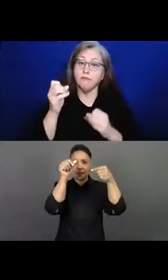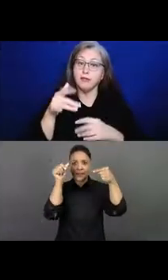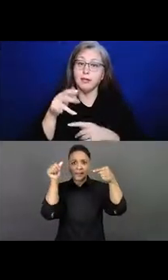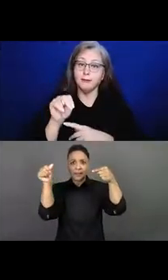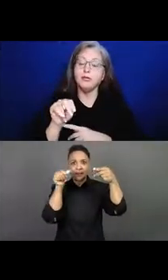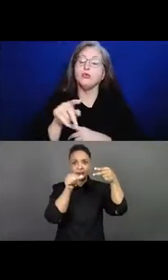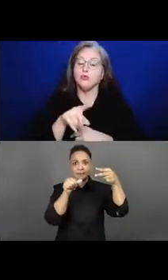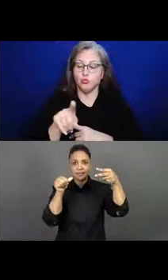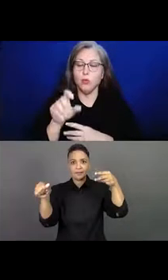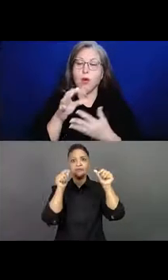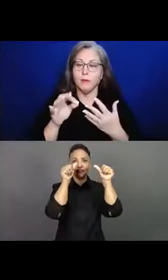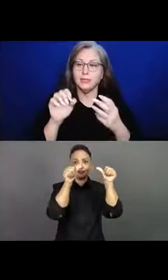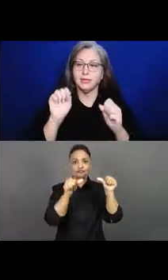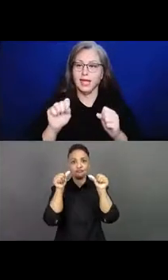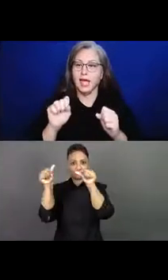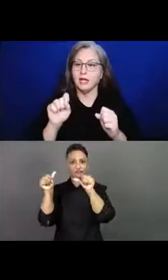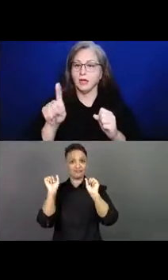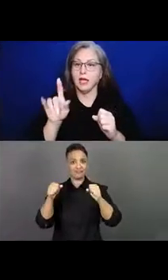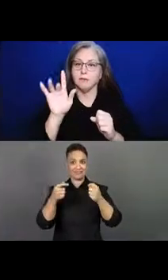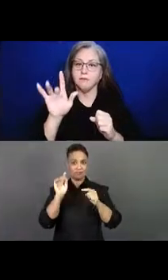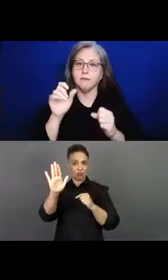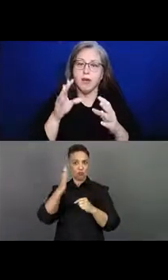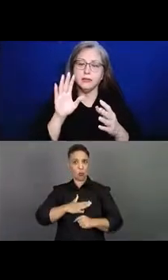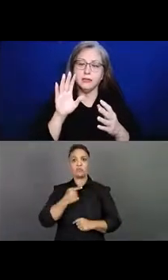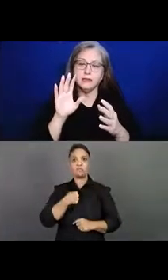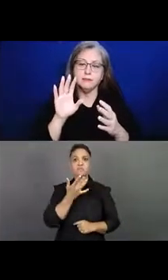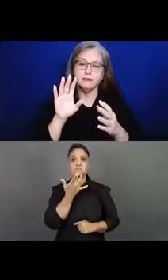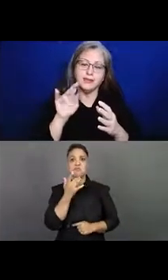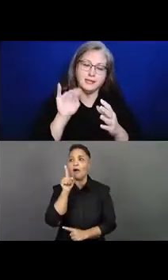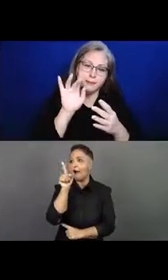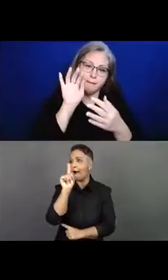of multi-pinning everyone so that you can have, you know,